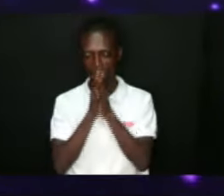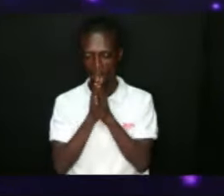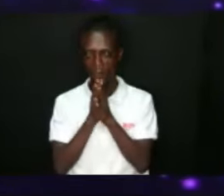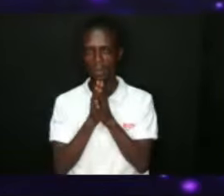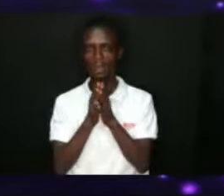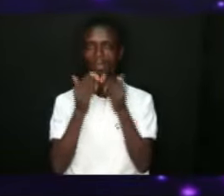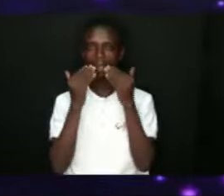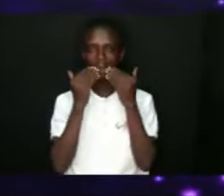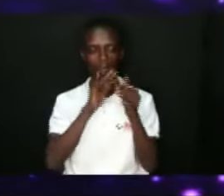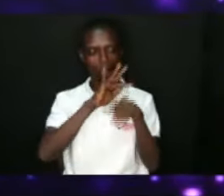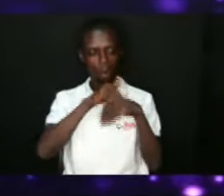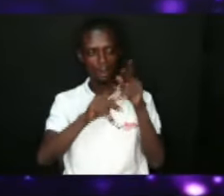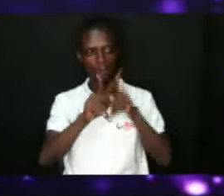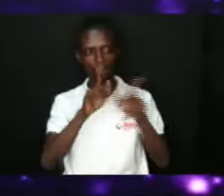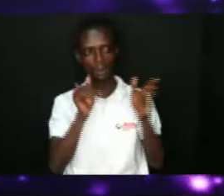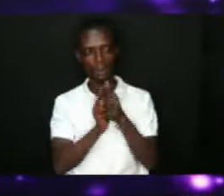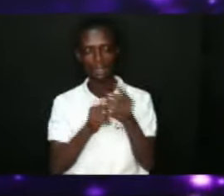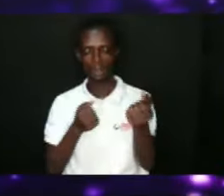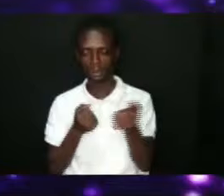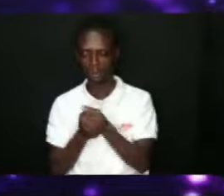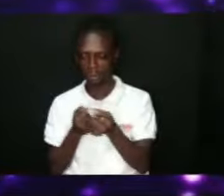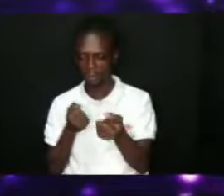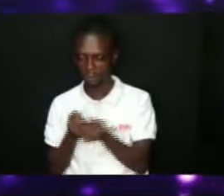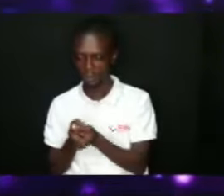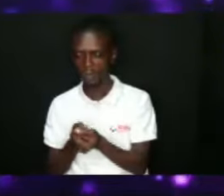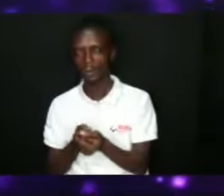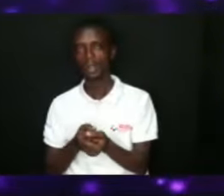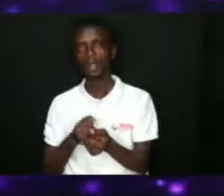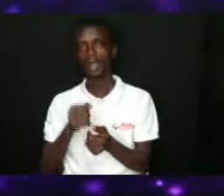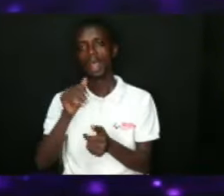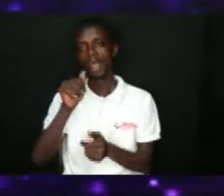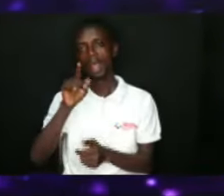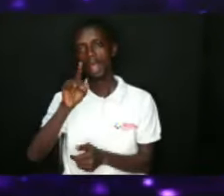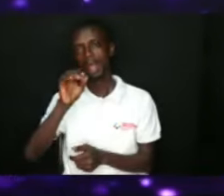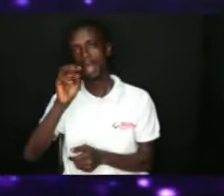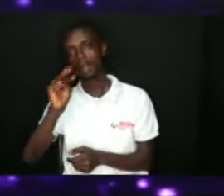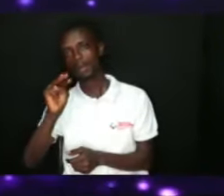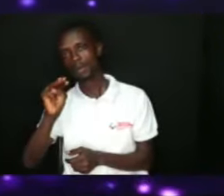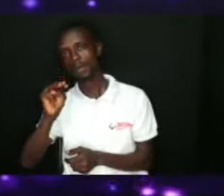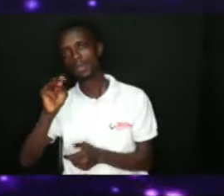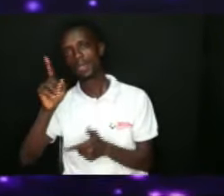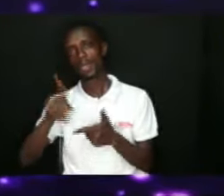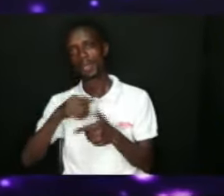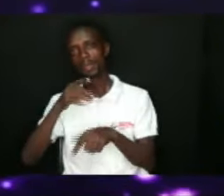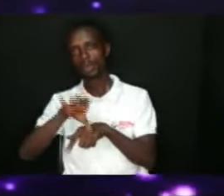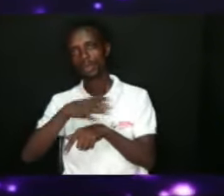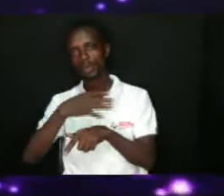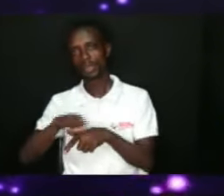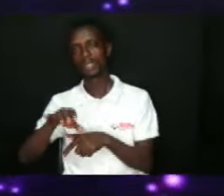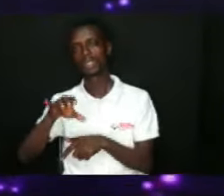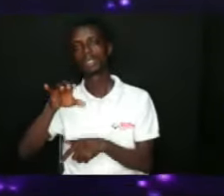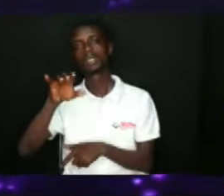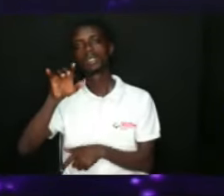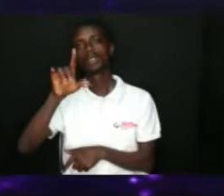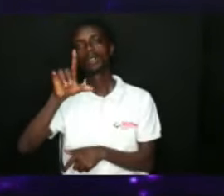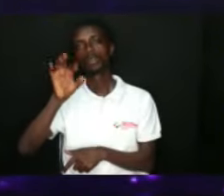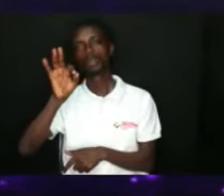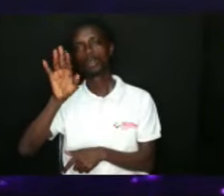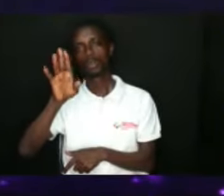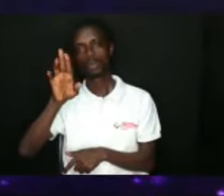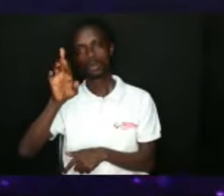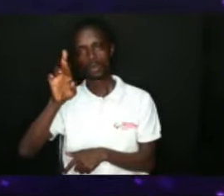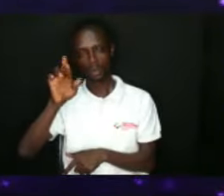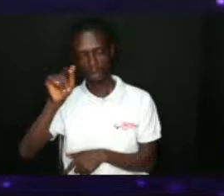sponsors, Adam City Estates, Next Computers, Lufat Tablet and Syrup, and then EDC. Beloved, as